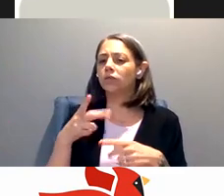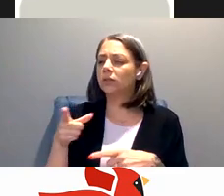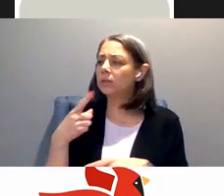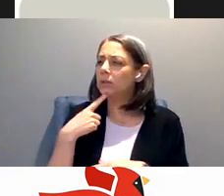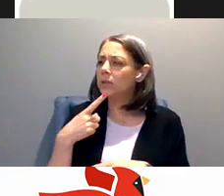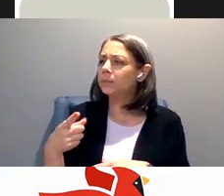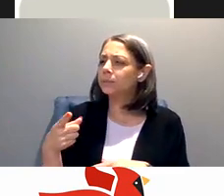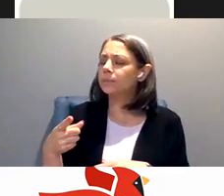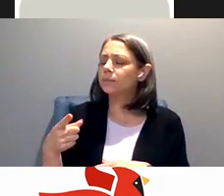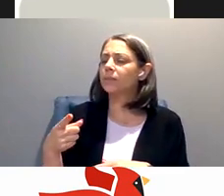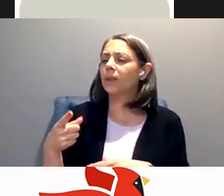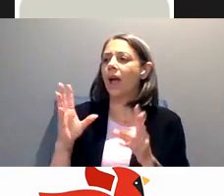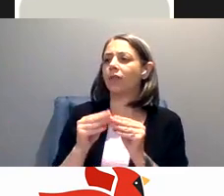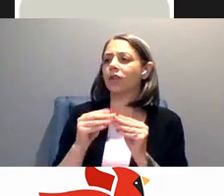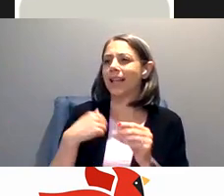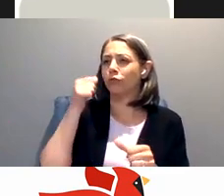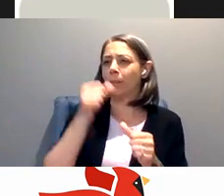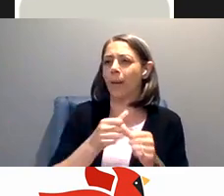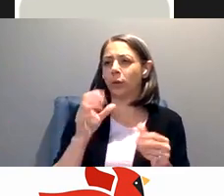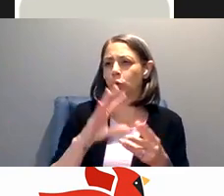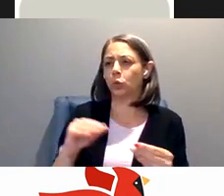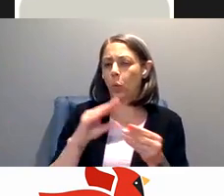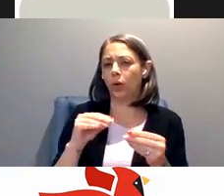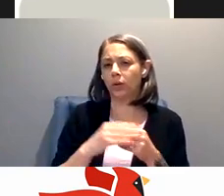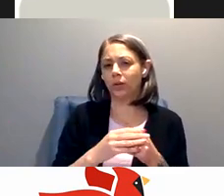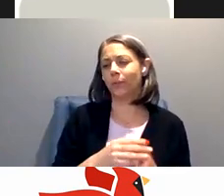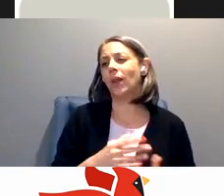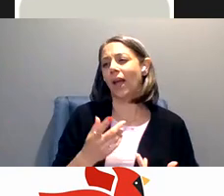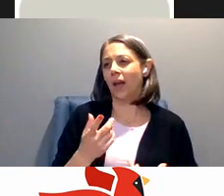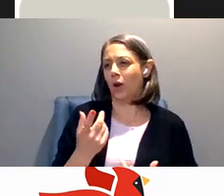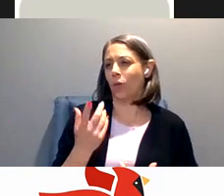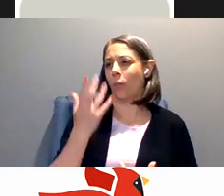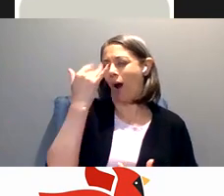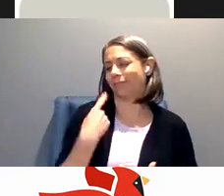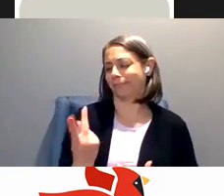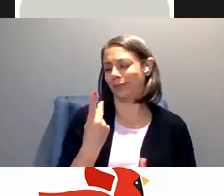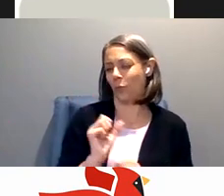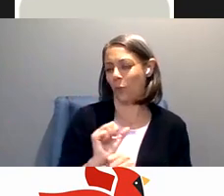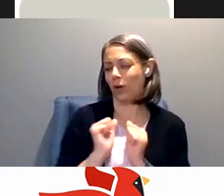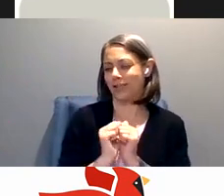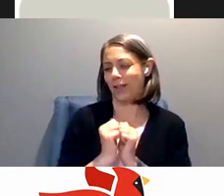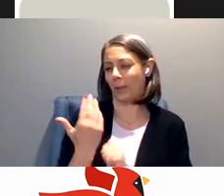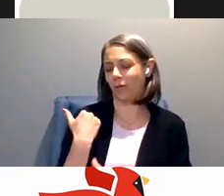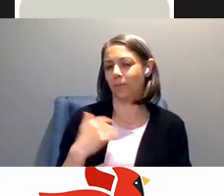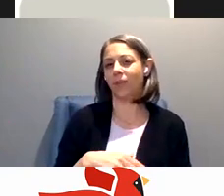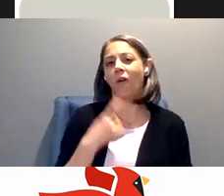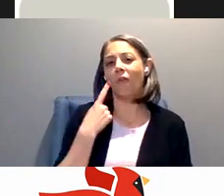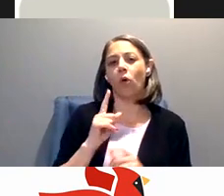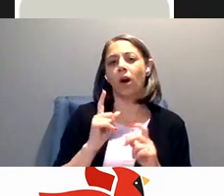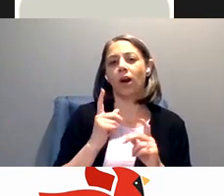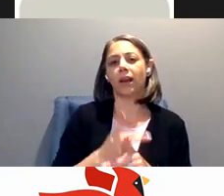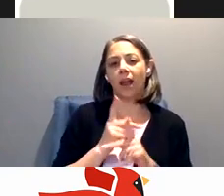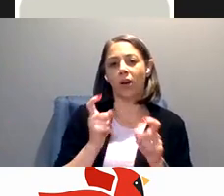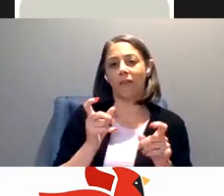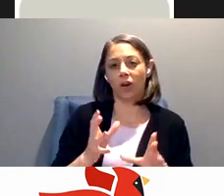I remember a story because we've done some work with each other for our caregiver conference just a